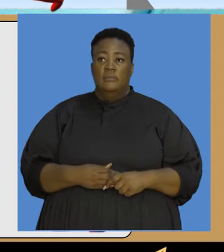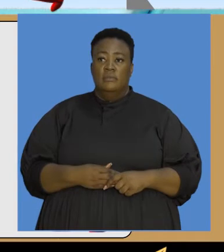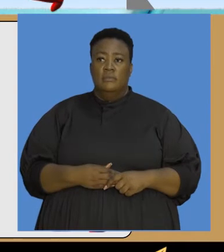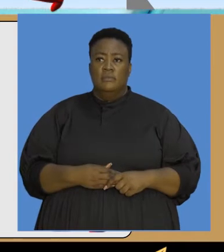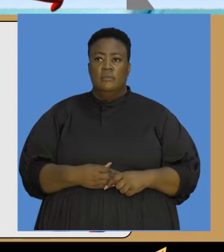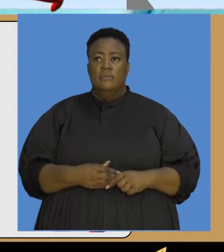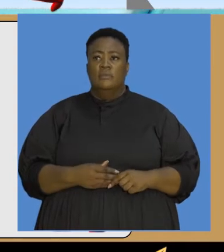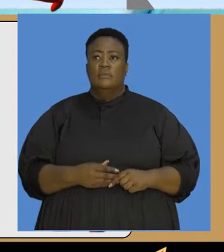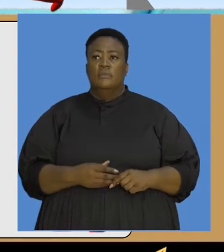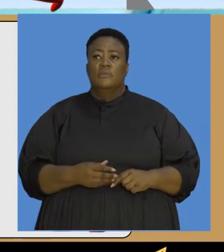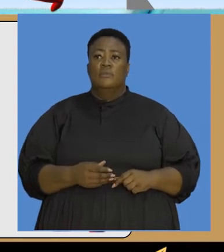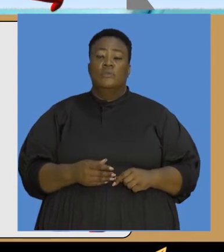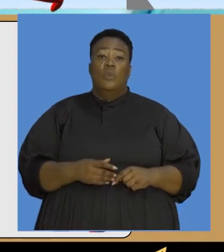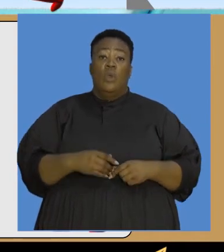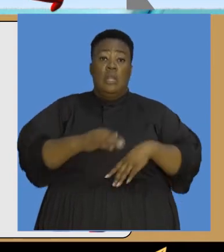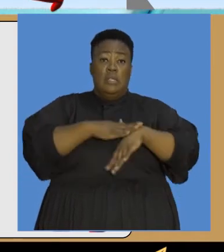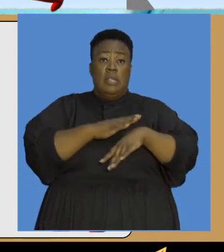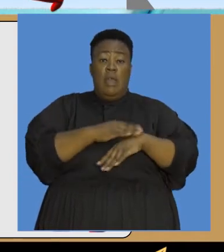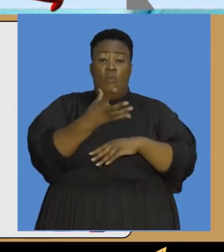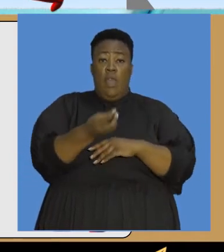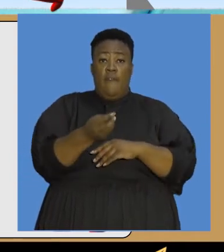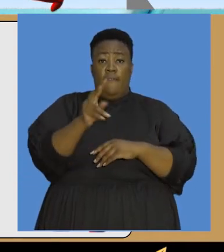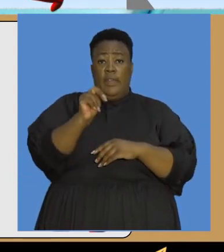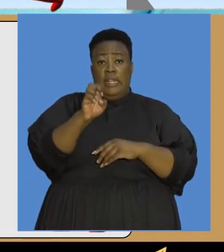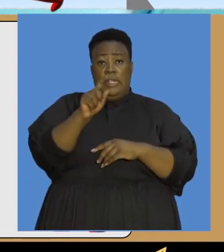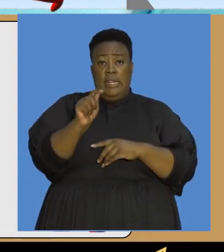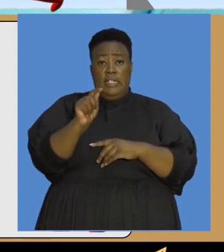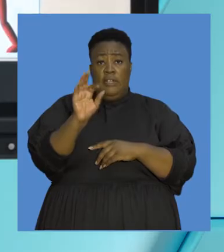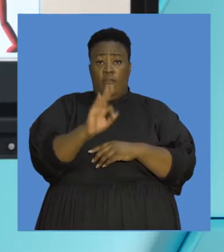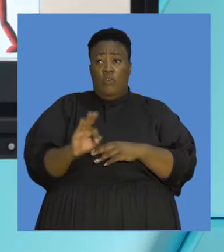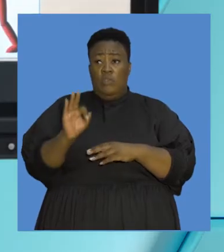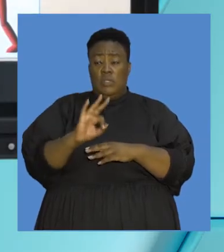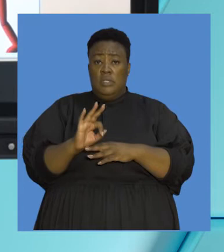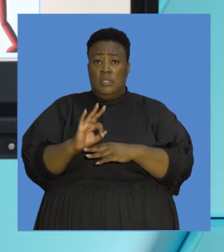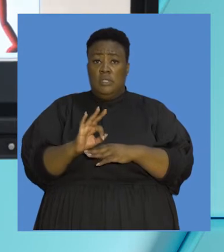So as soon as we have a net force, the